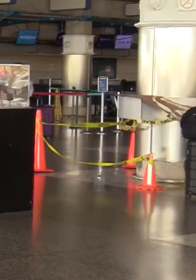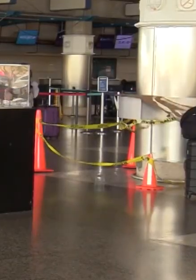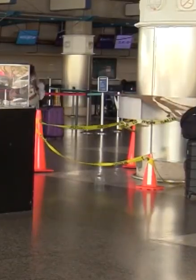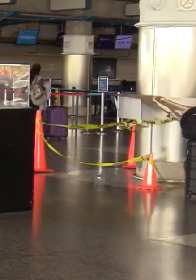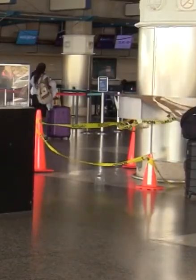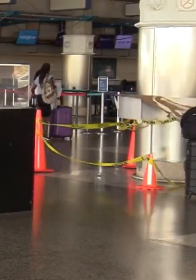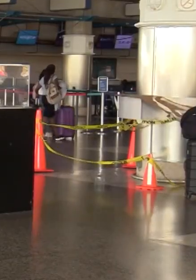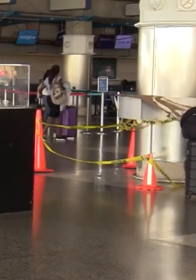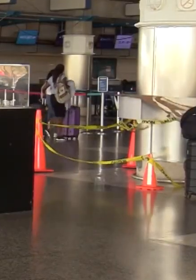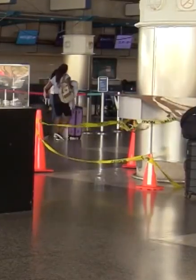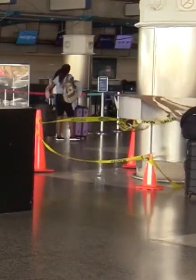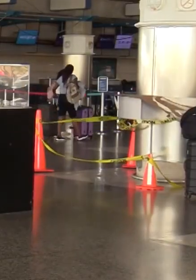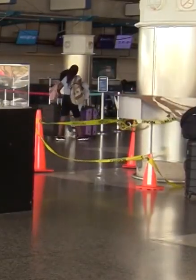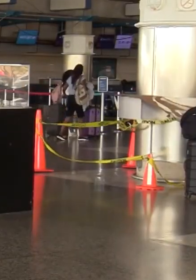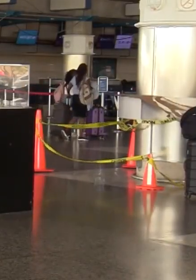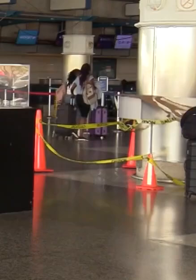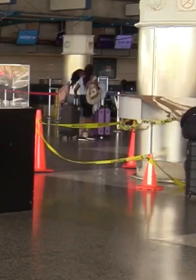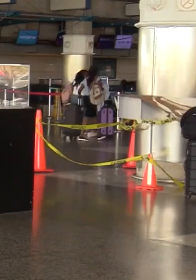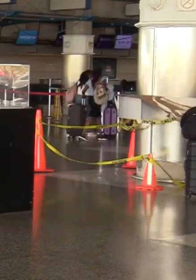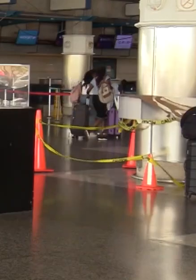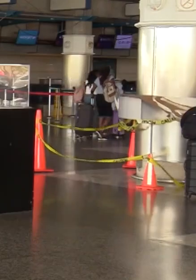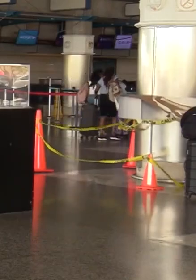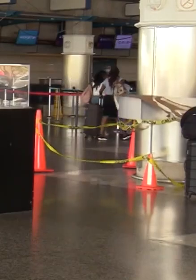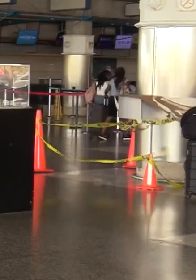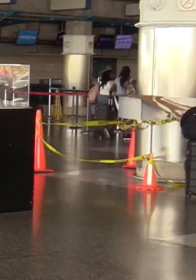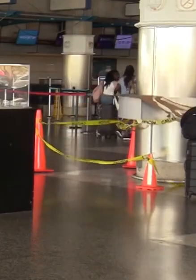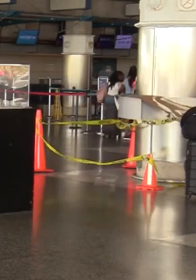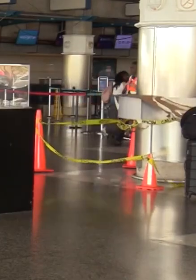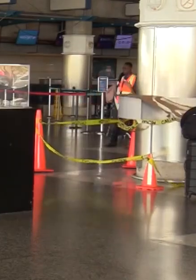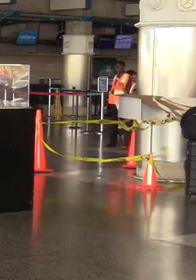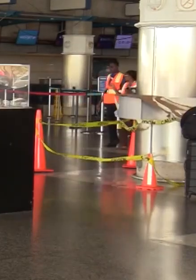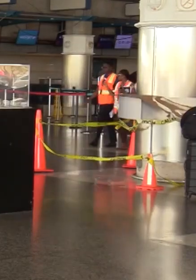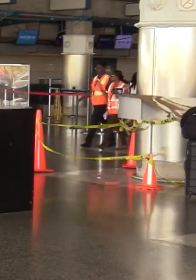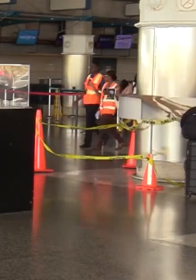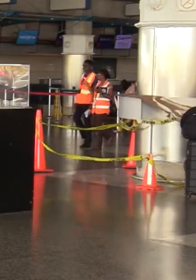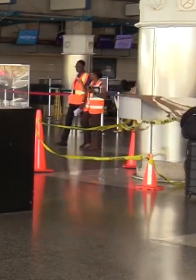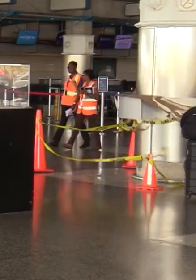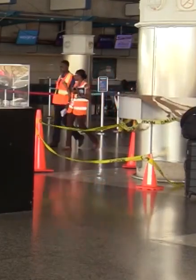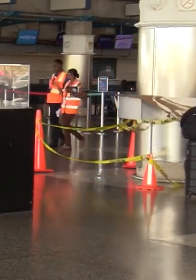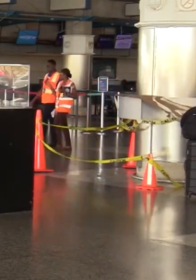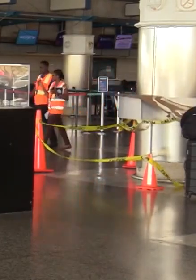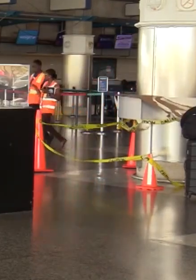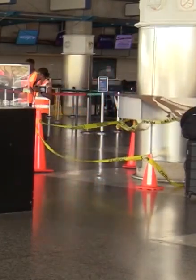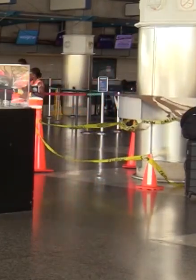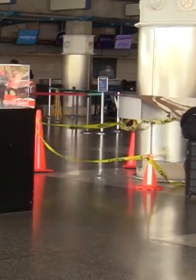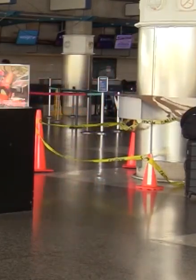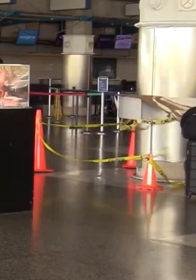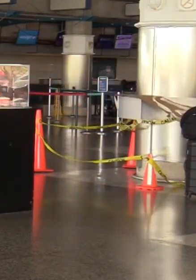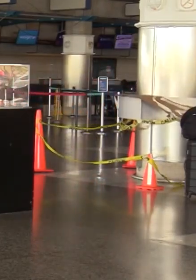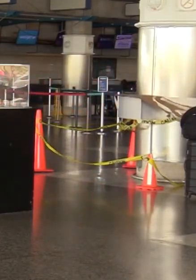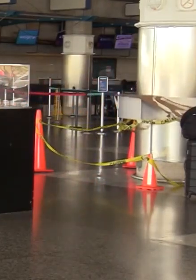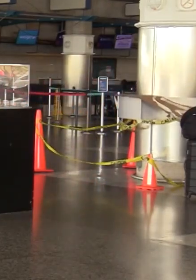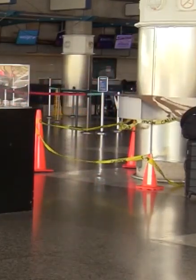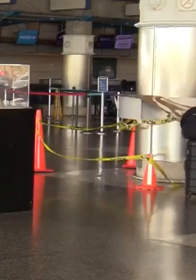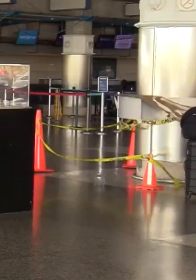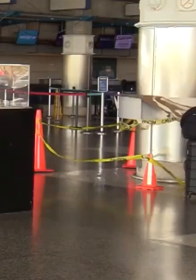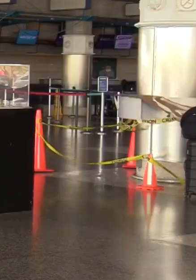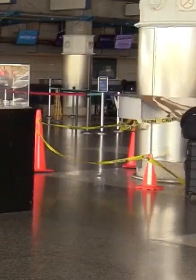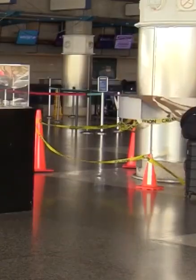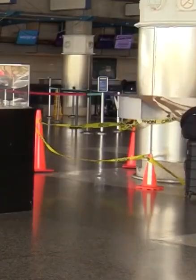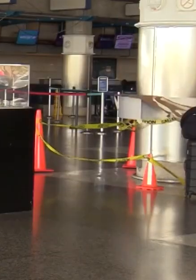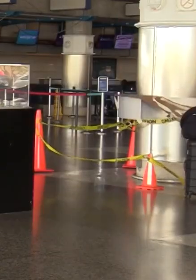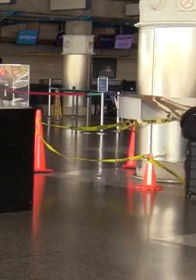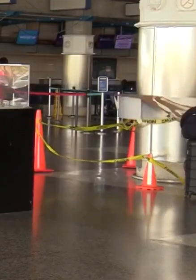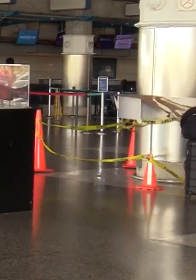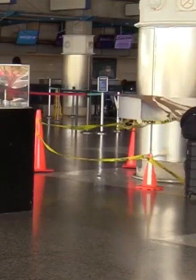before, but we have added some additions, mainly persons that would have been in the under 17 setup over the